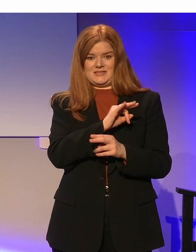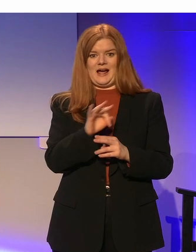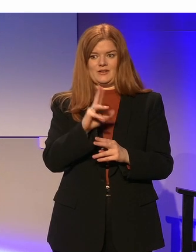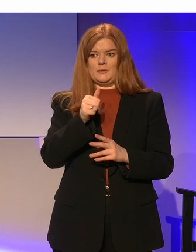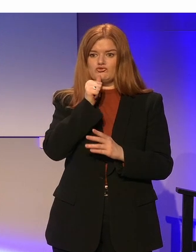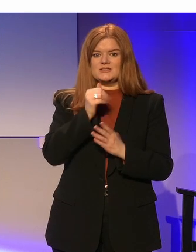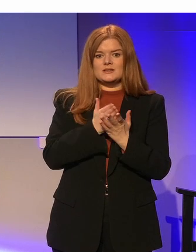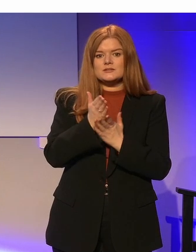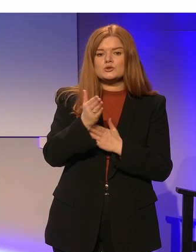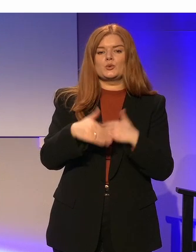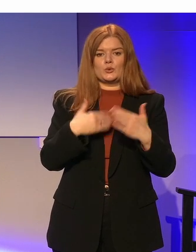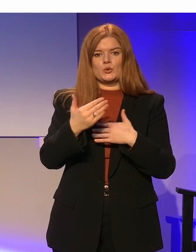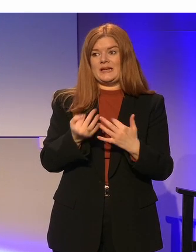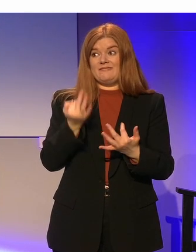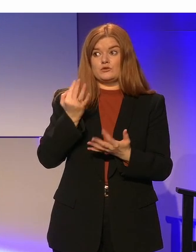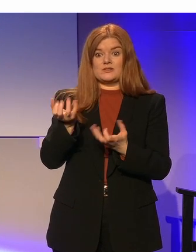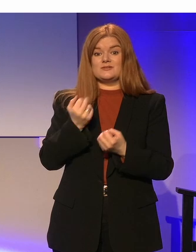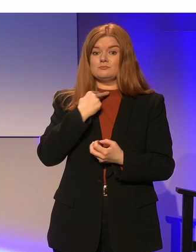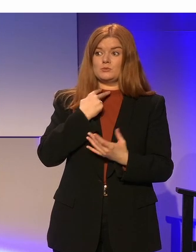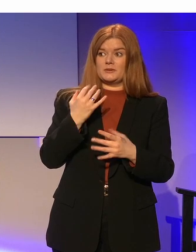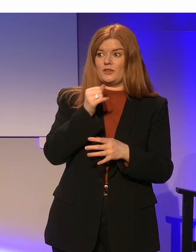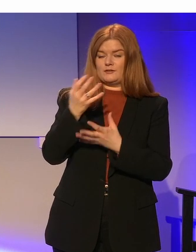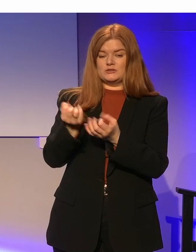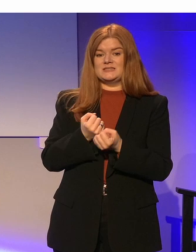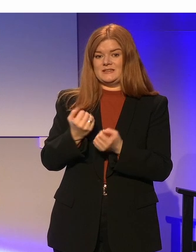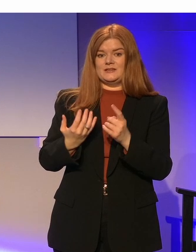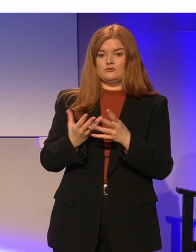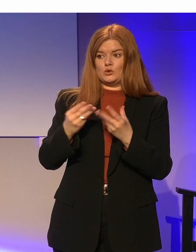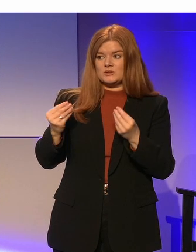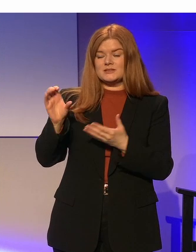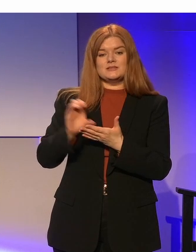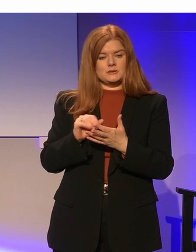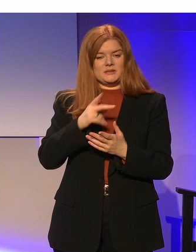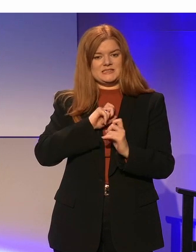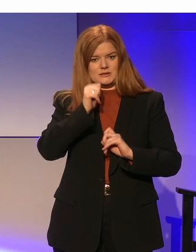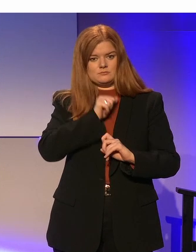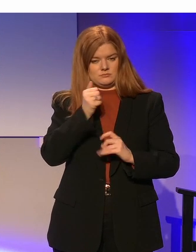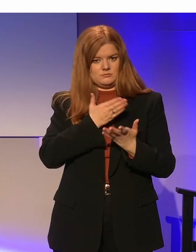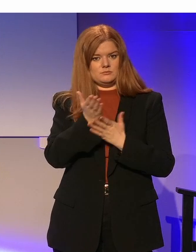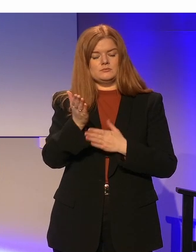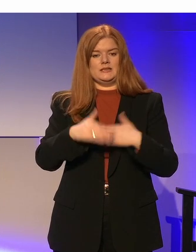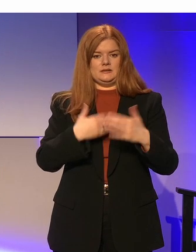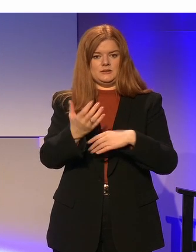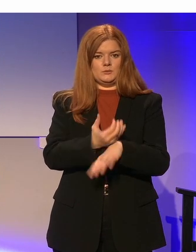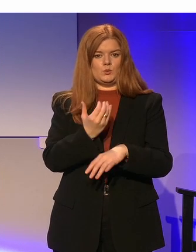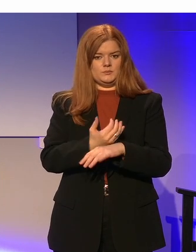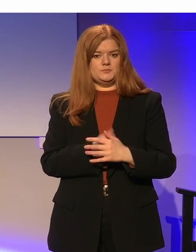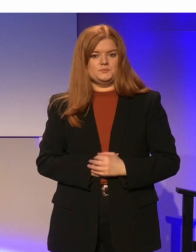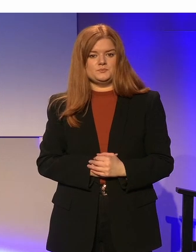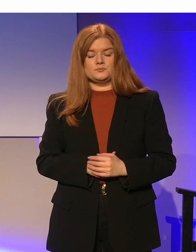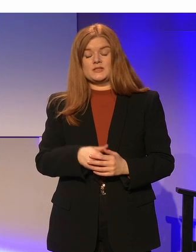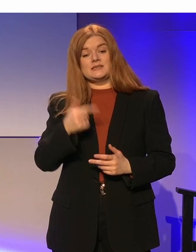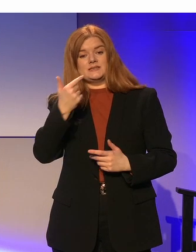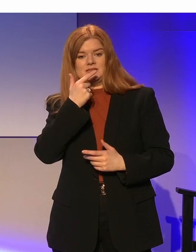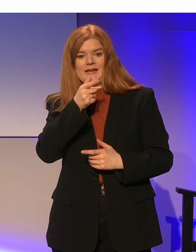be resilient to the disappointment that might come from an unsuccessful application. The speech